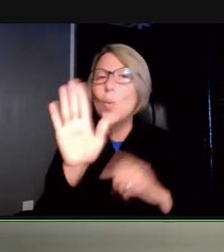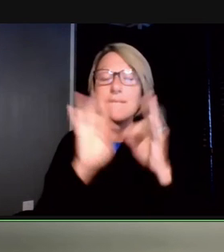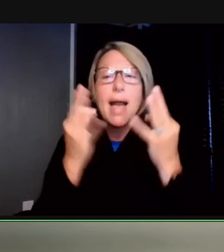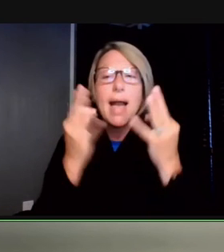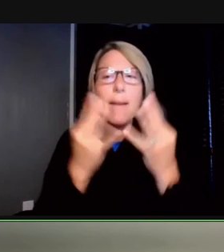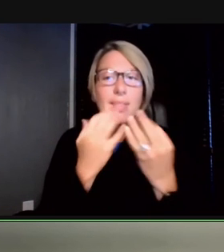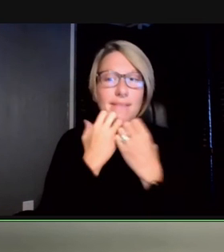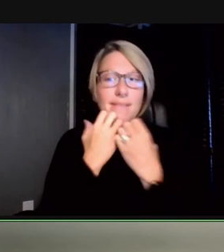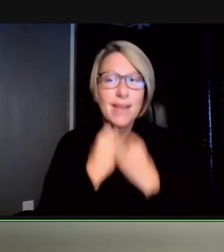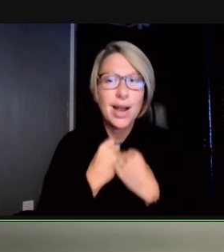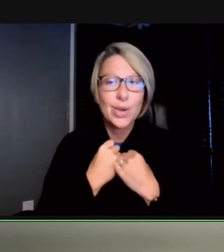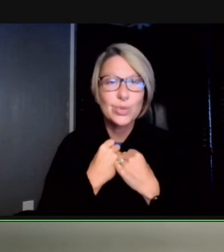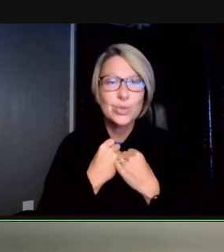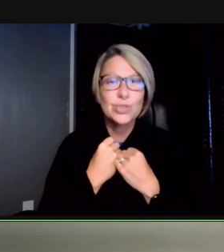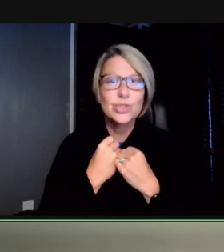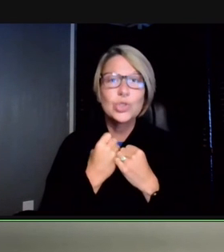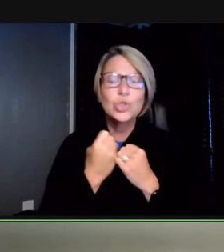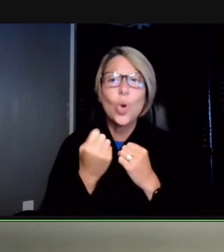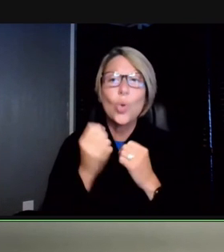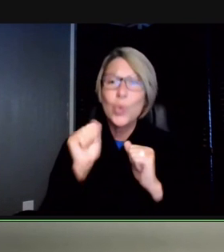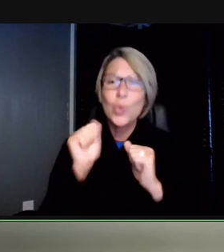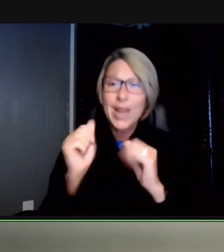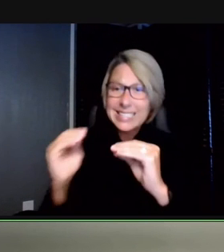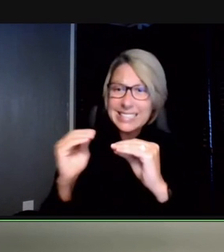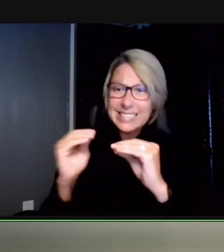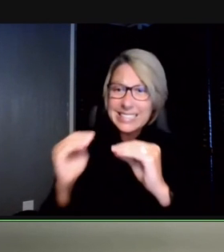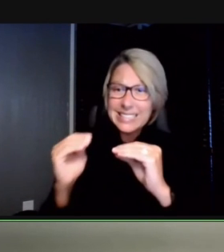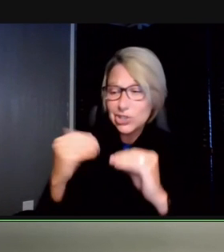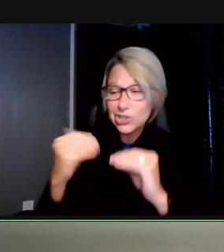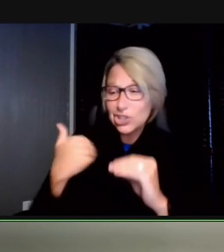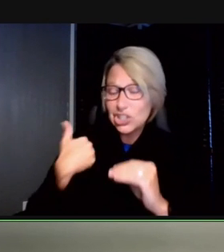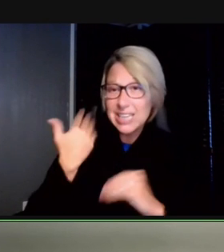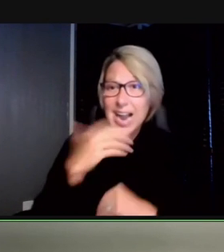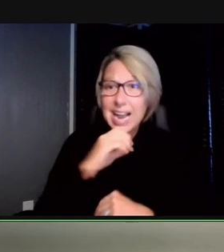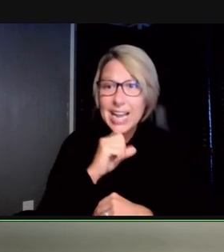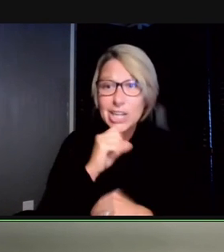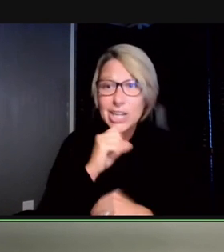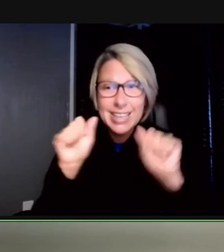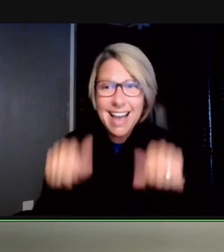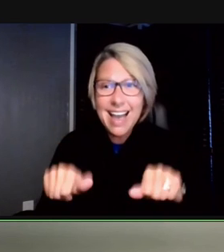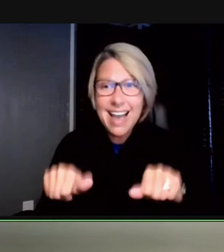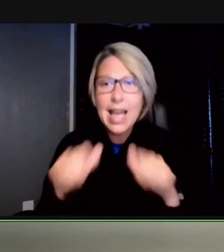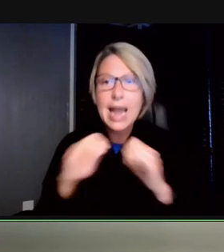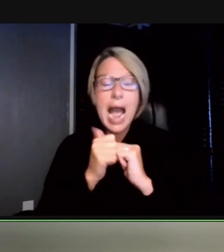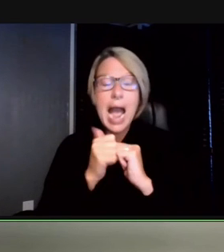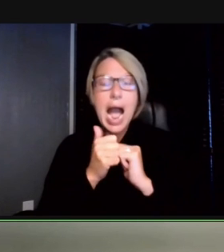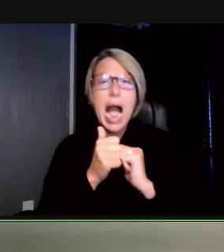very young age, about your family values, how you address people,